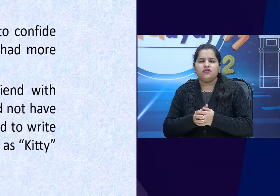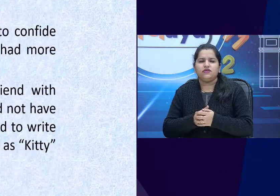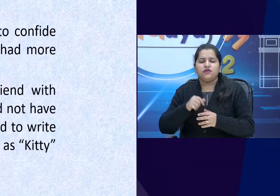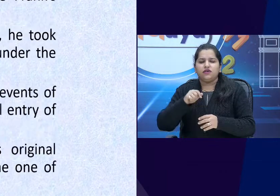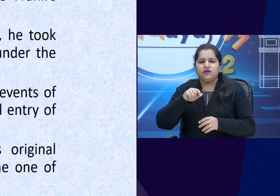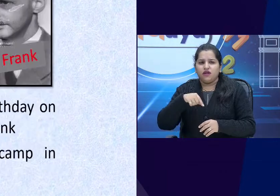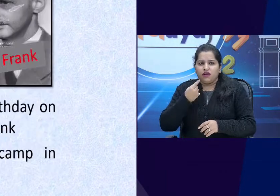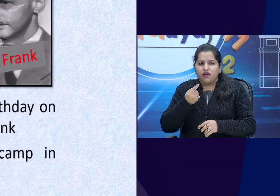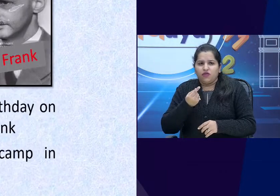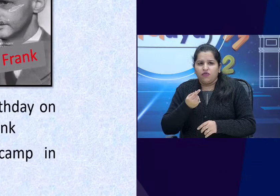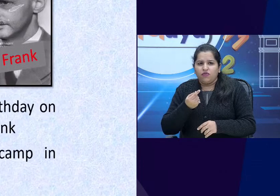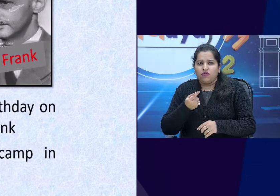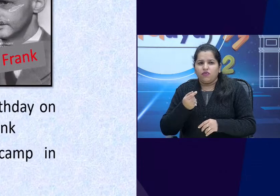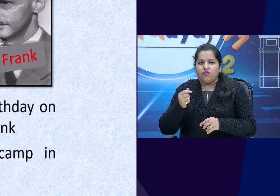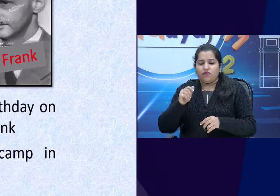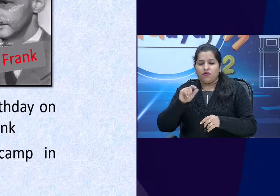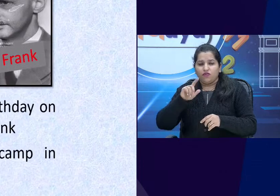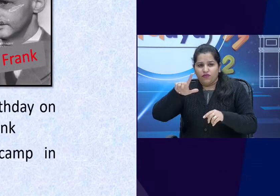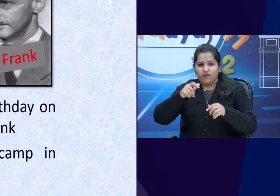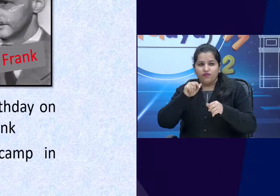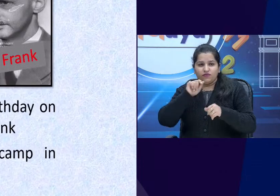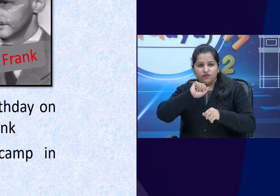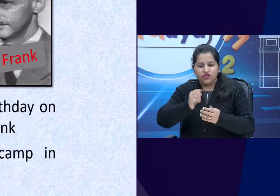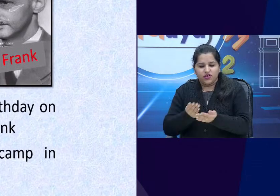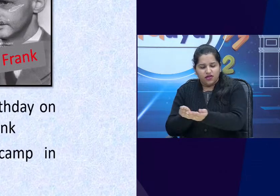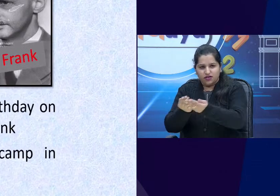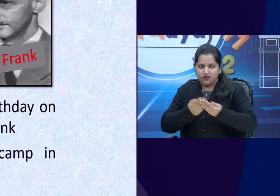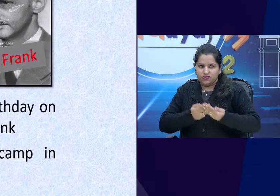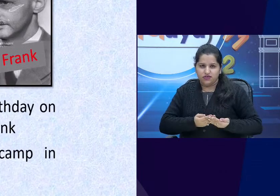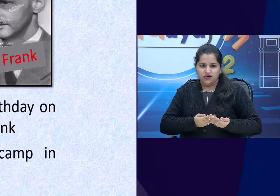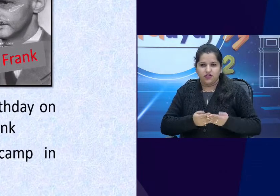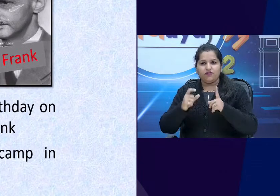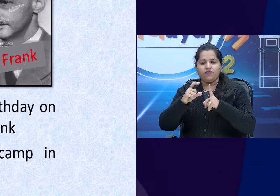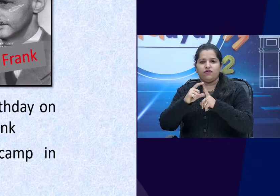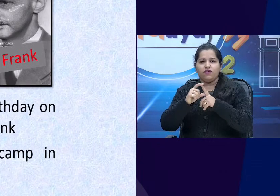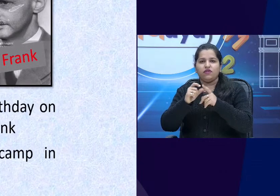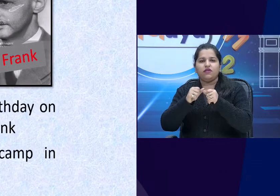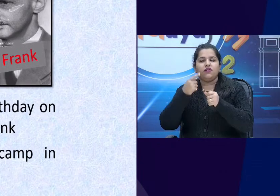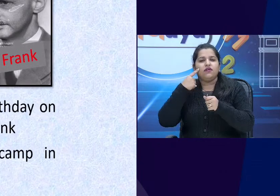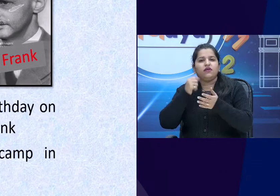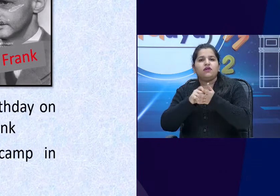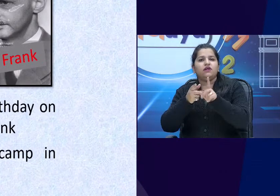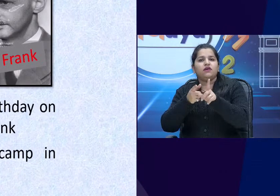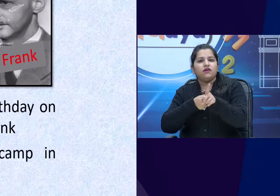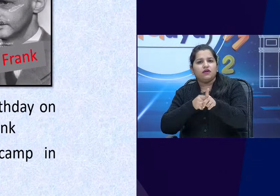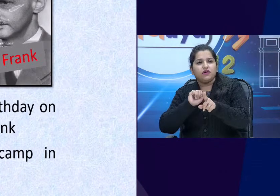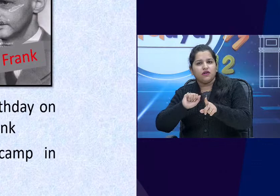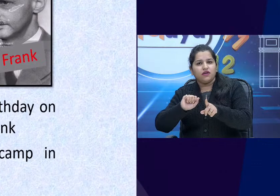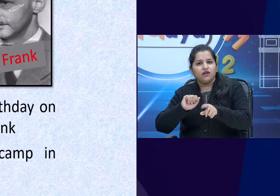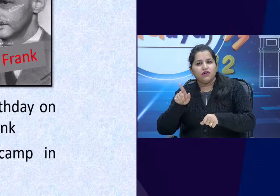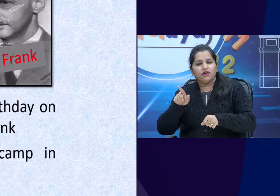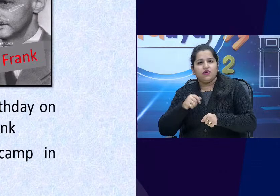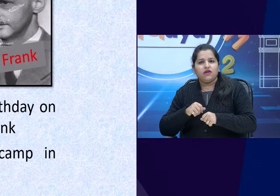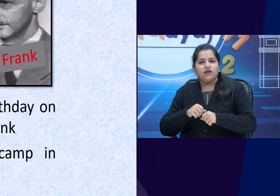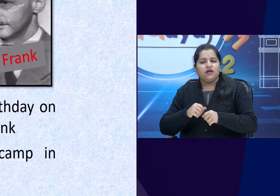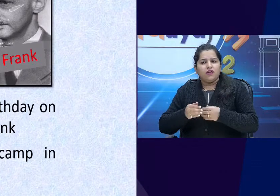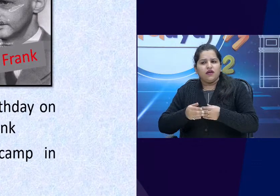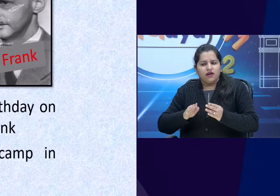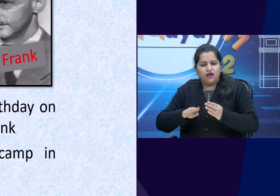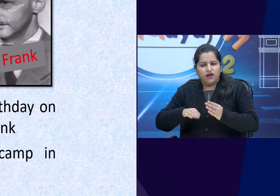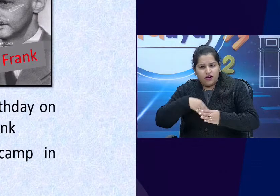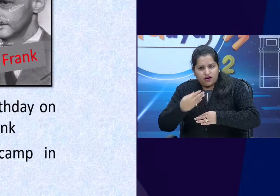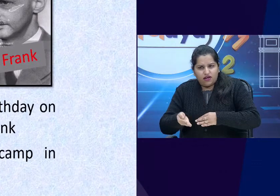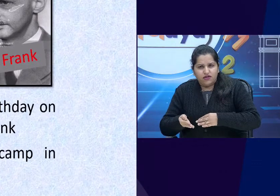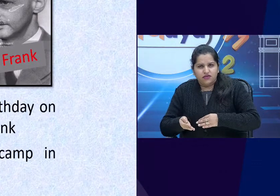now Anne Frank has now got a diary. She received a diary, and then the next step is